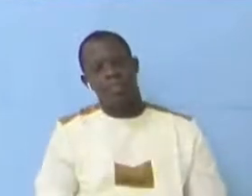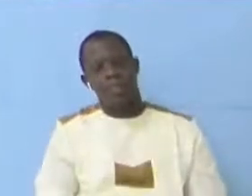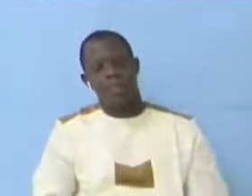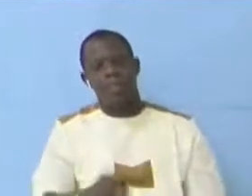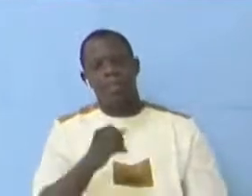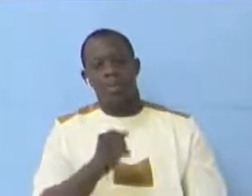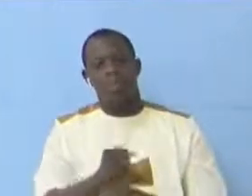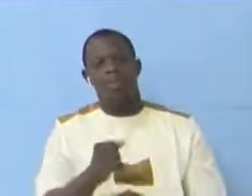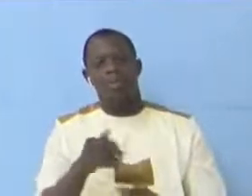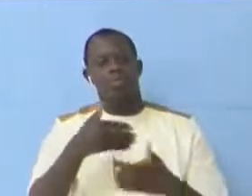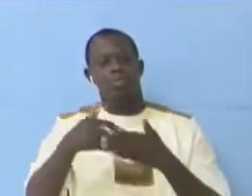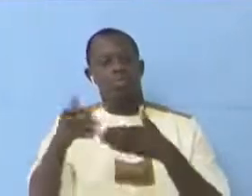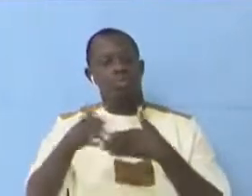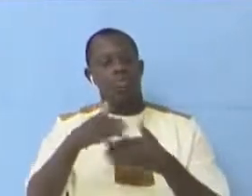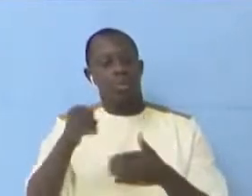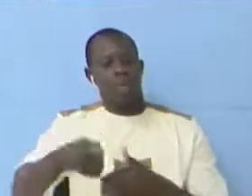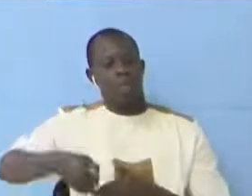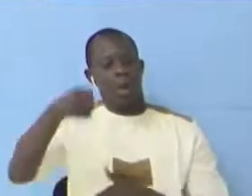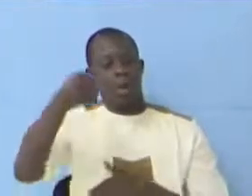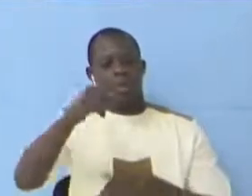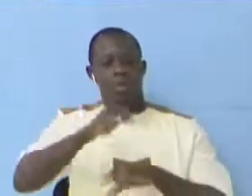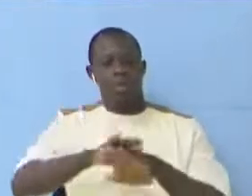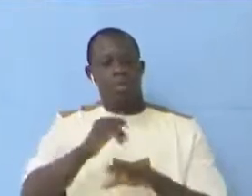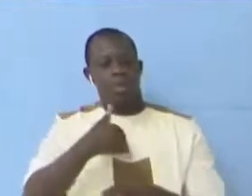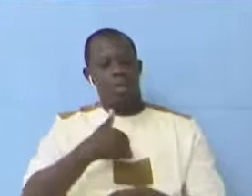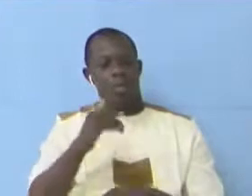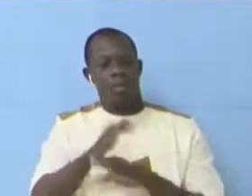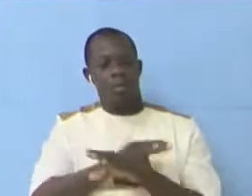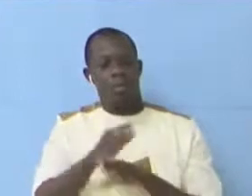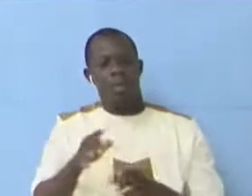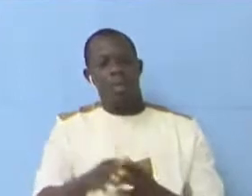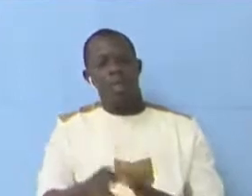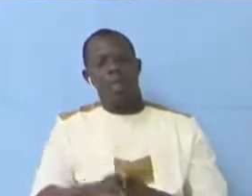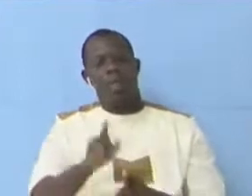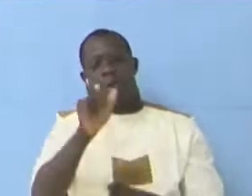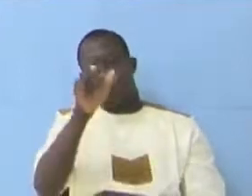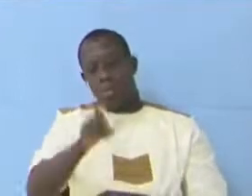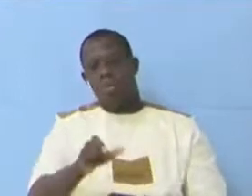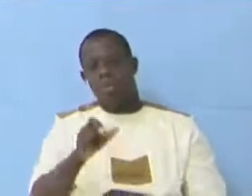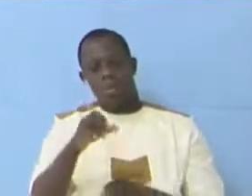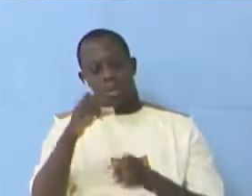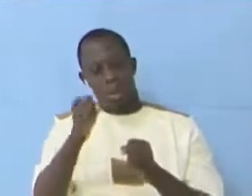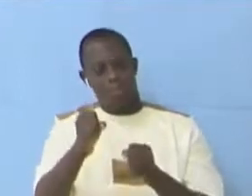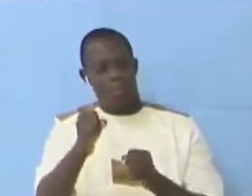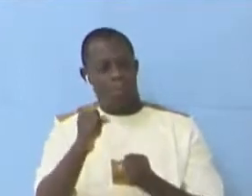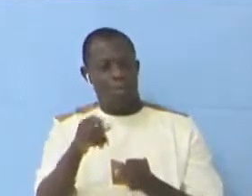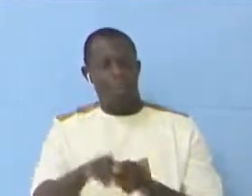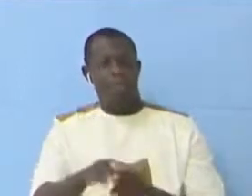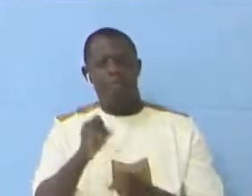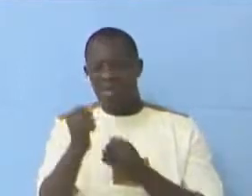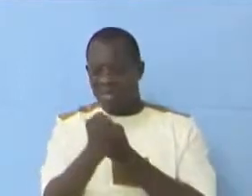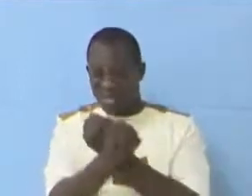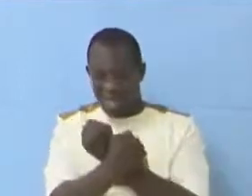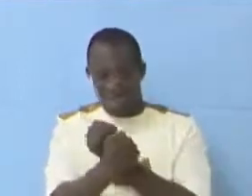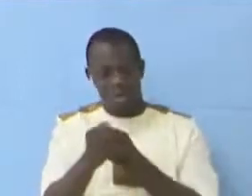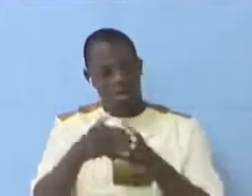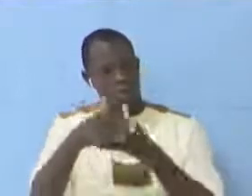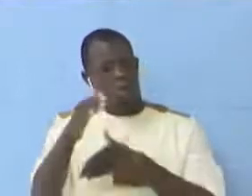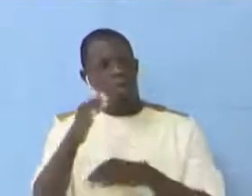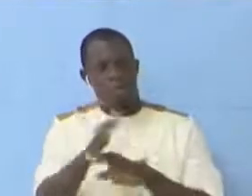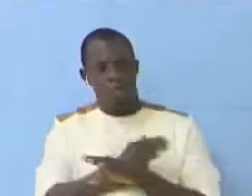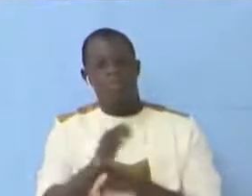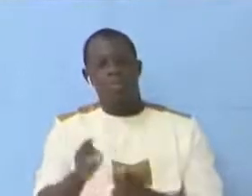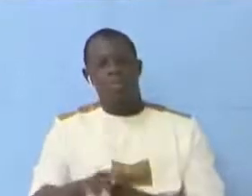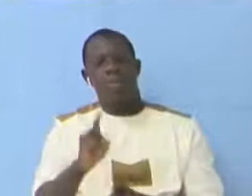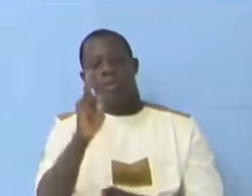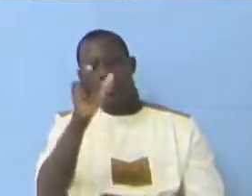put a plastic bag on me. ñu jël mbuusi nylon solal ma One ko. of them held it kenn ci ñoom téye ko. very tightly. bu dëgër.